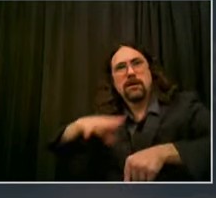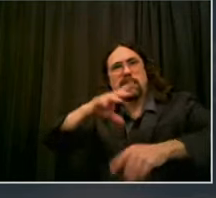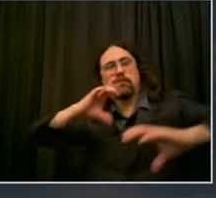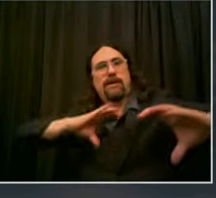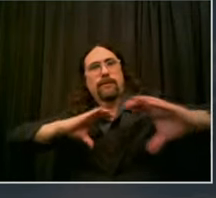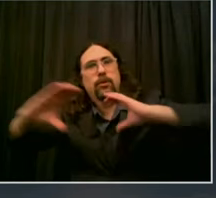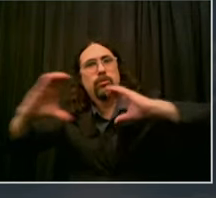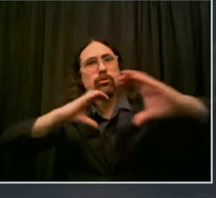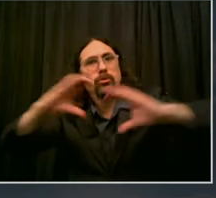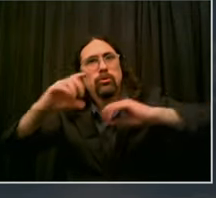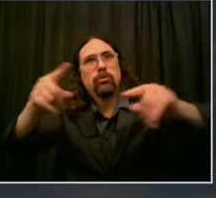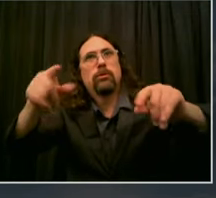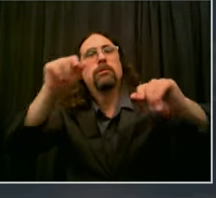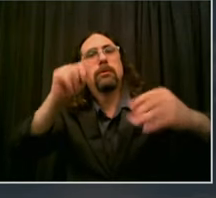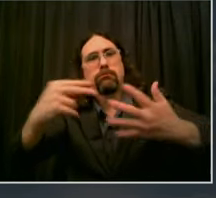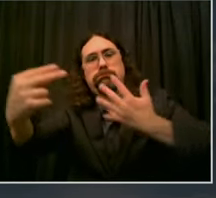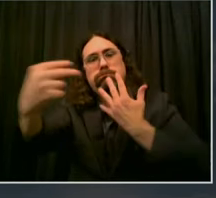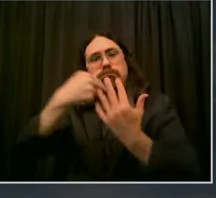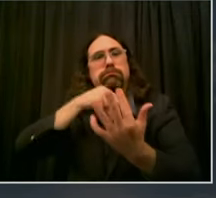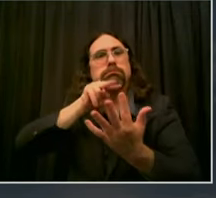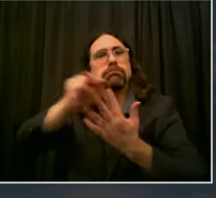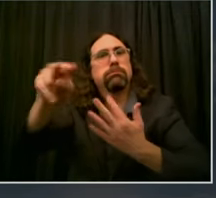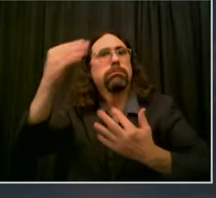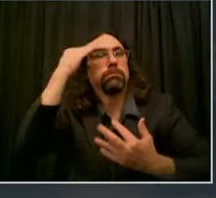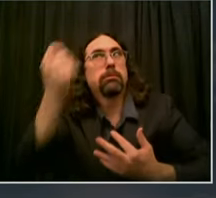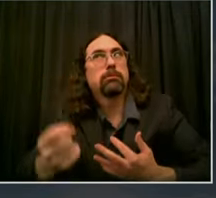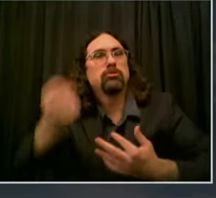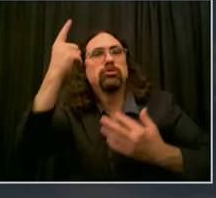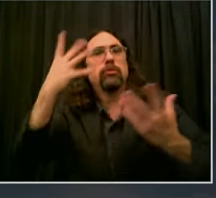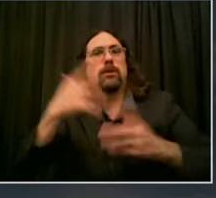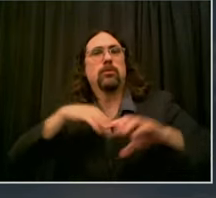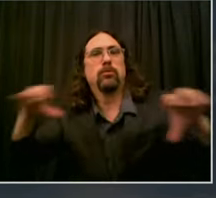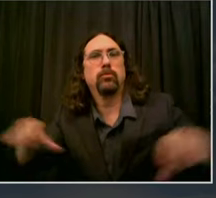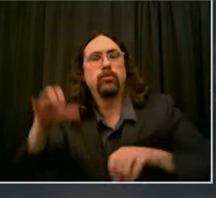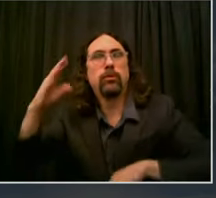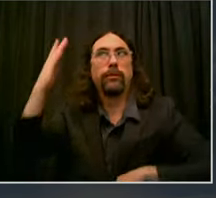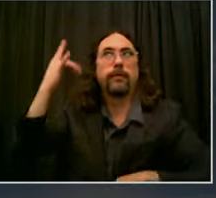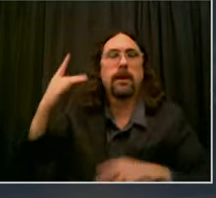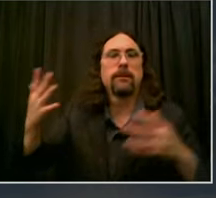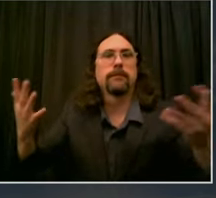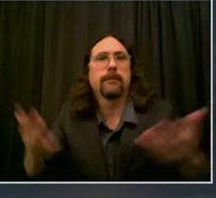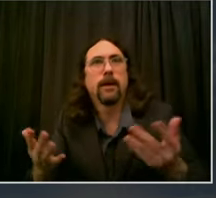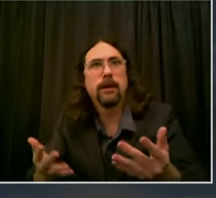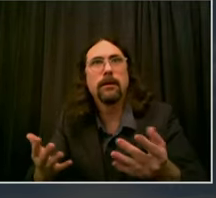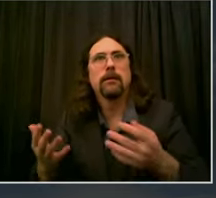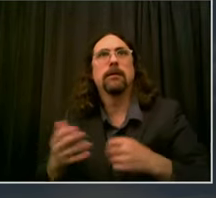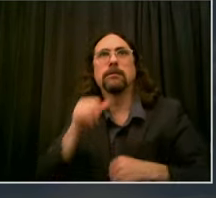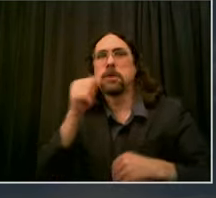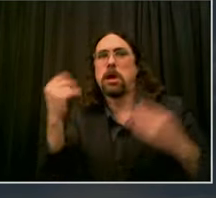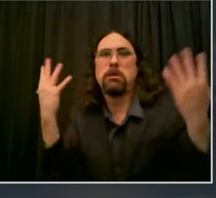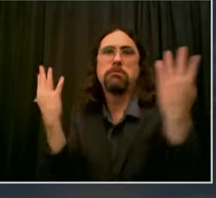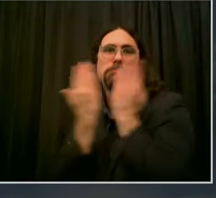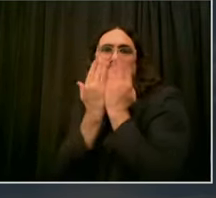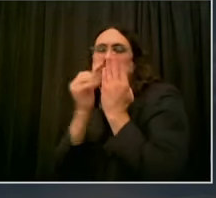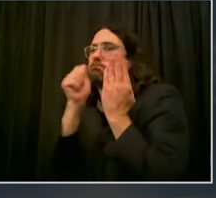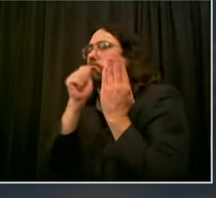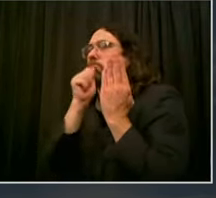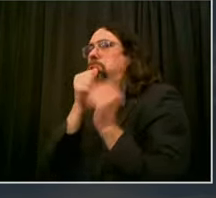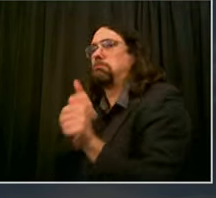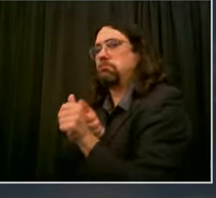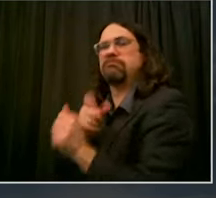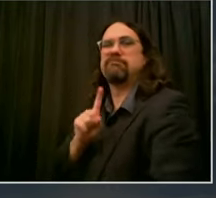In terms of the Blue Ribbon panel, I think it was overwhelmingly positively received, and many of